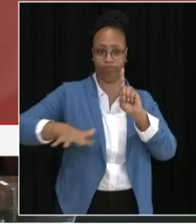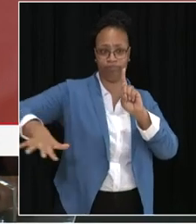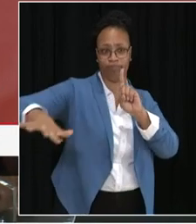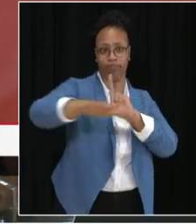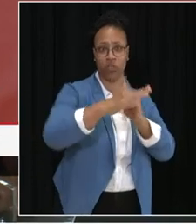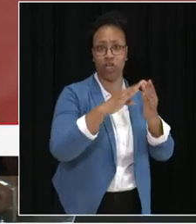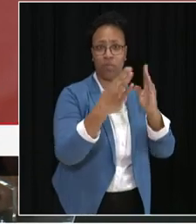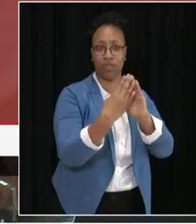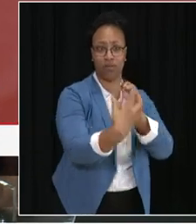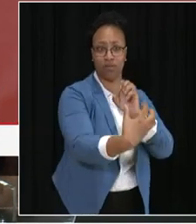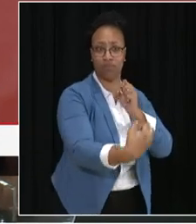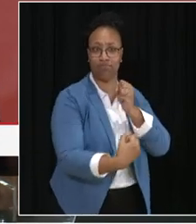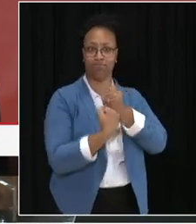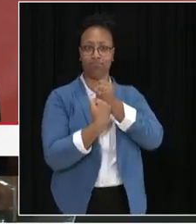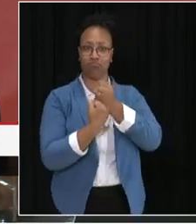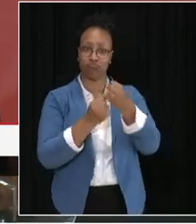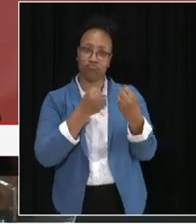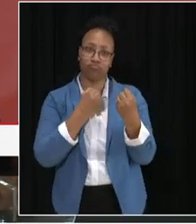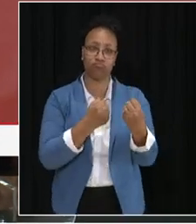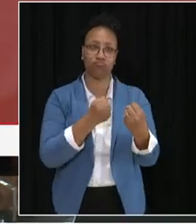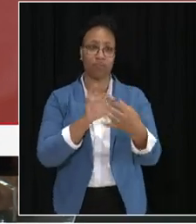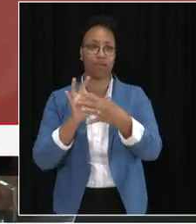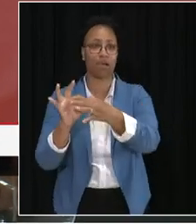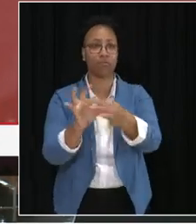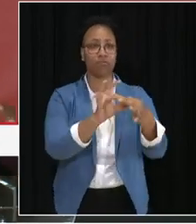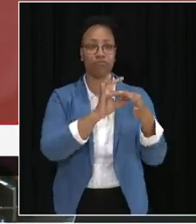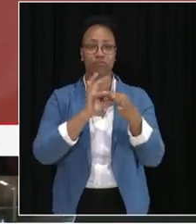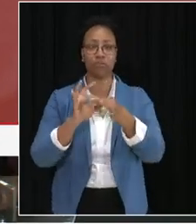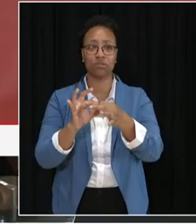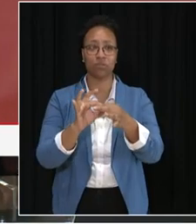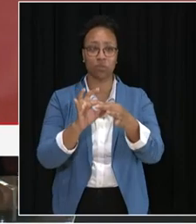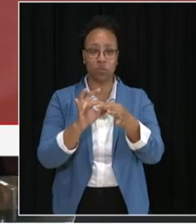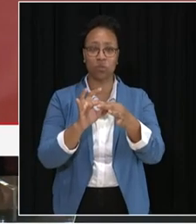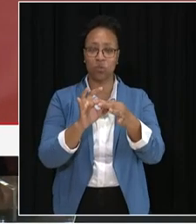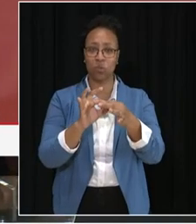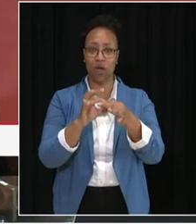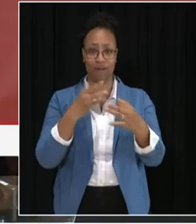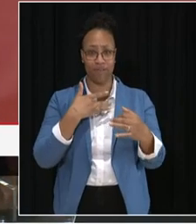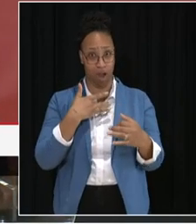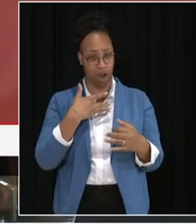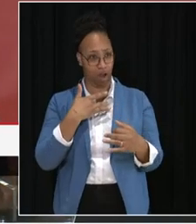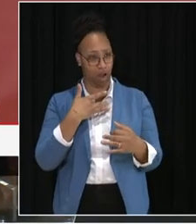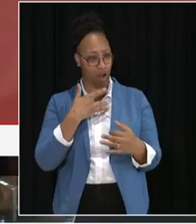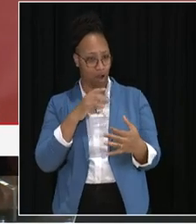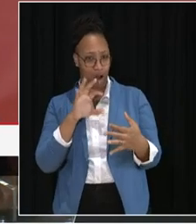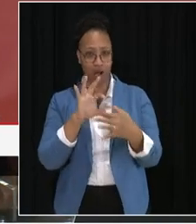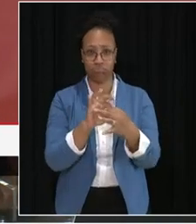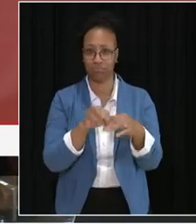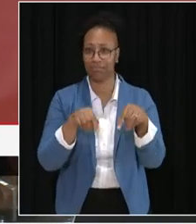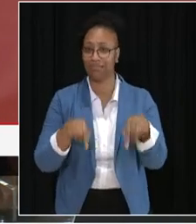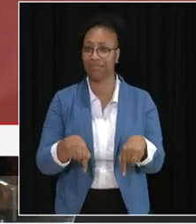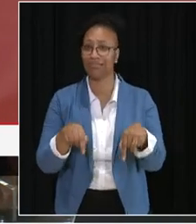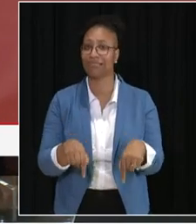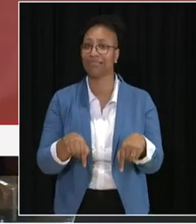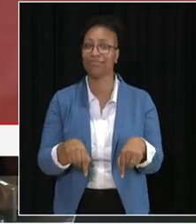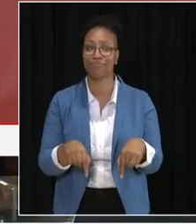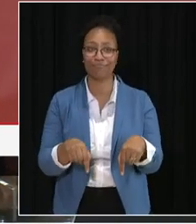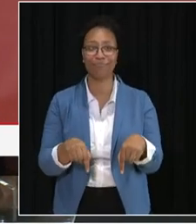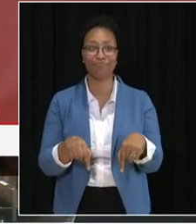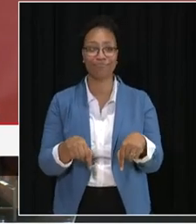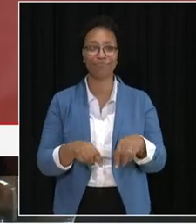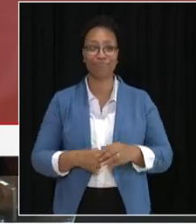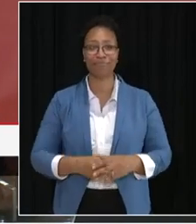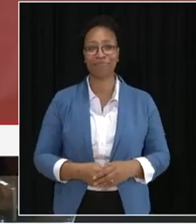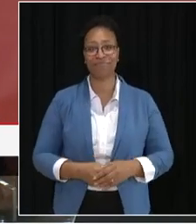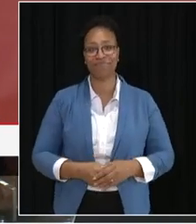heart is, there where your treasure will be also. And so I want to thank those who made this opportunity possible for our young people to expand their minds and maximize their